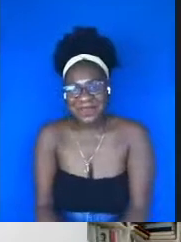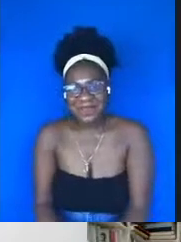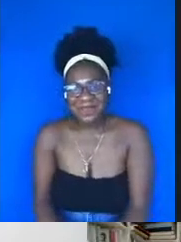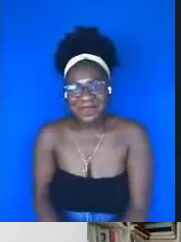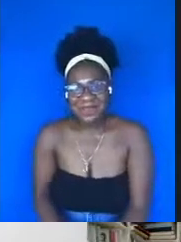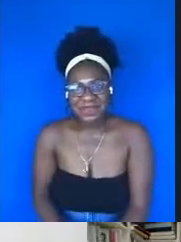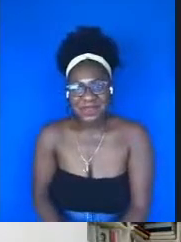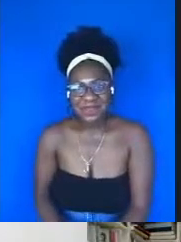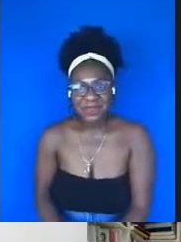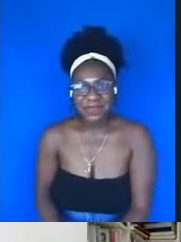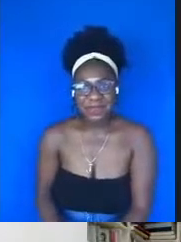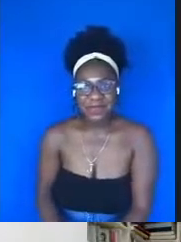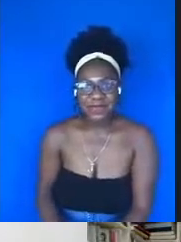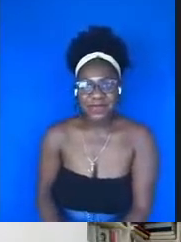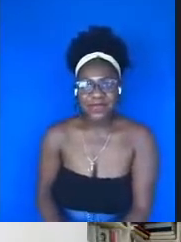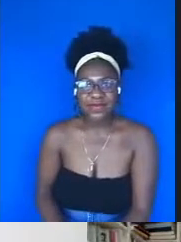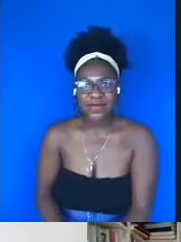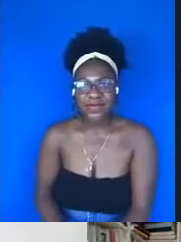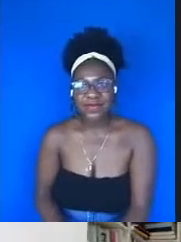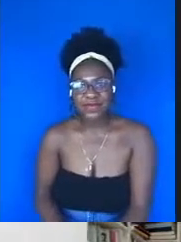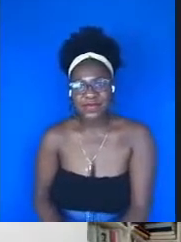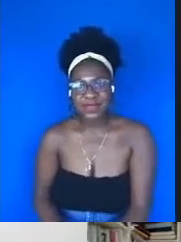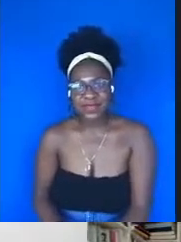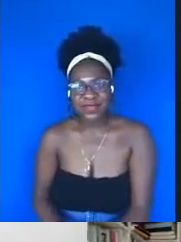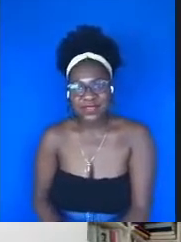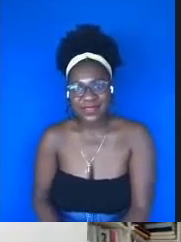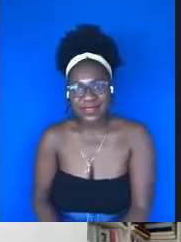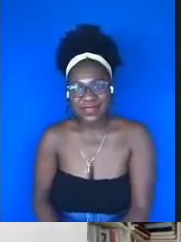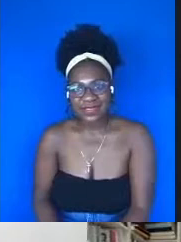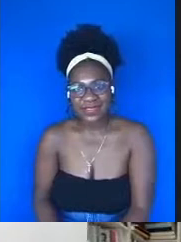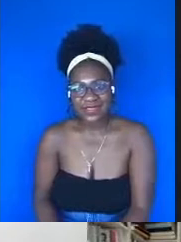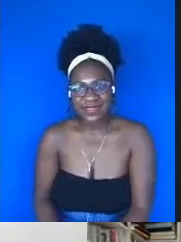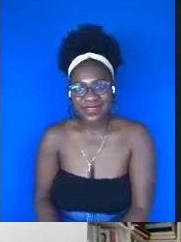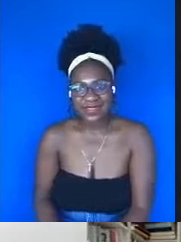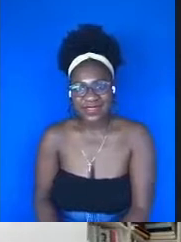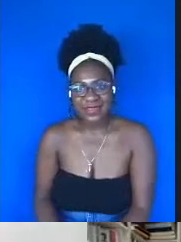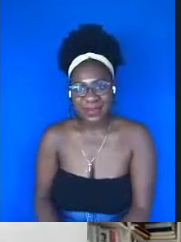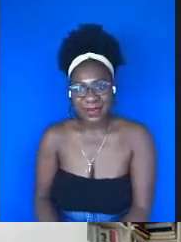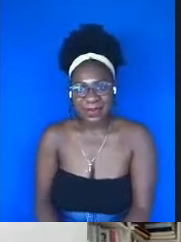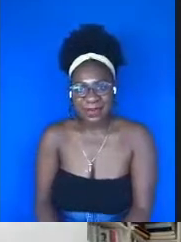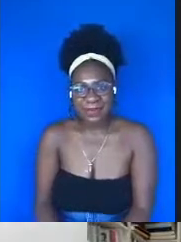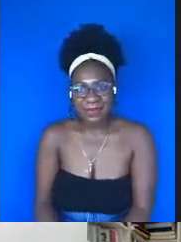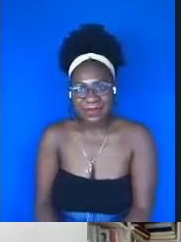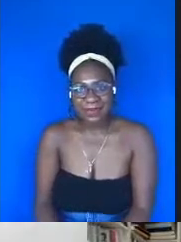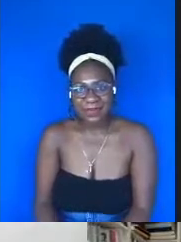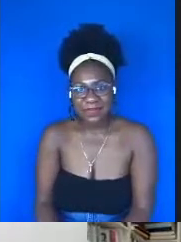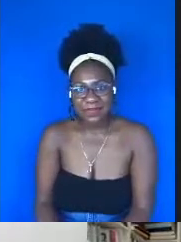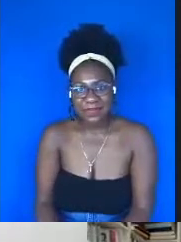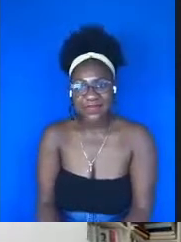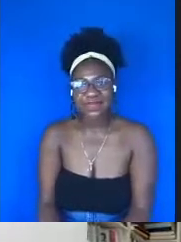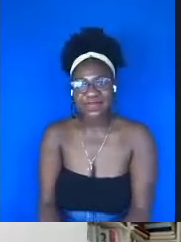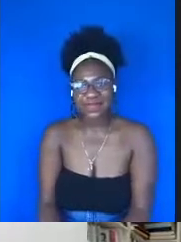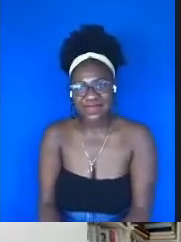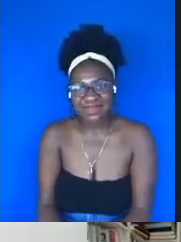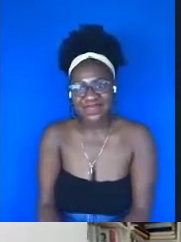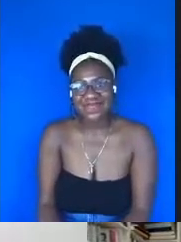Migdalia, do you have any thoughts about that? Well, this is the first time it's being done by all women. Mm-hmm. So I